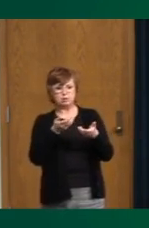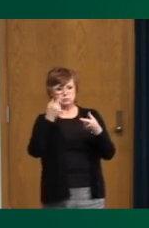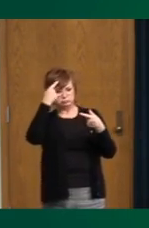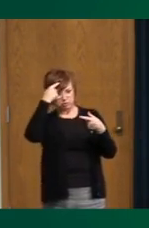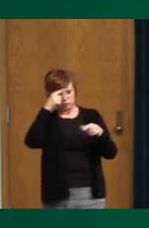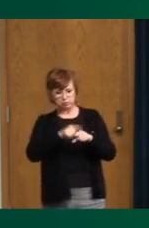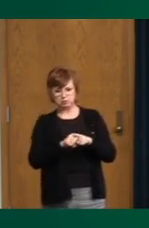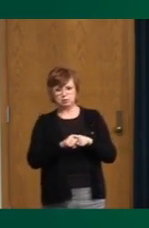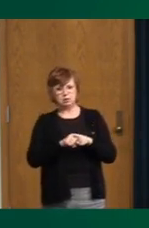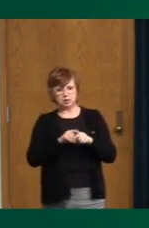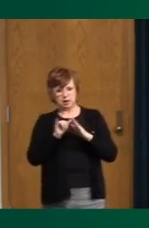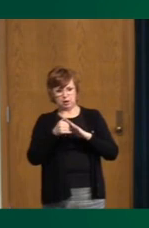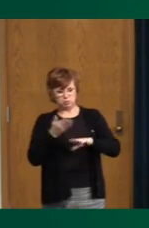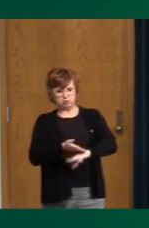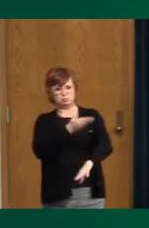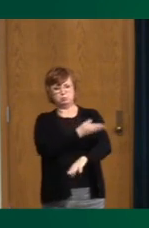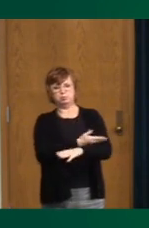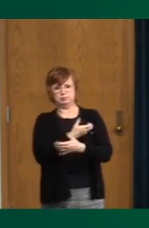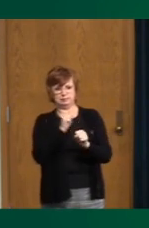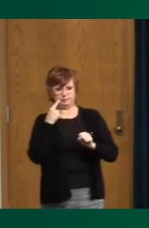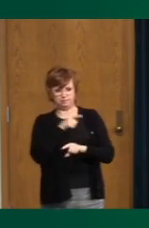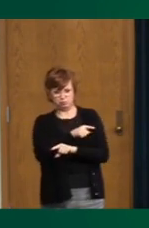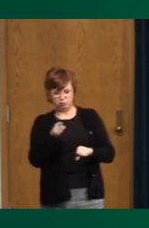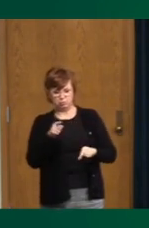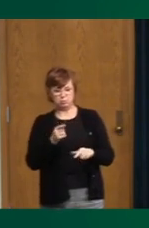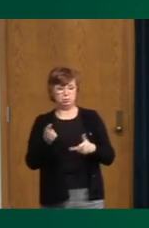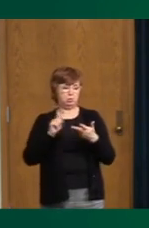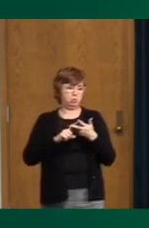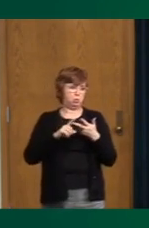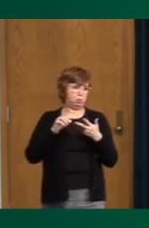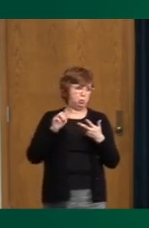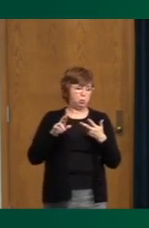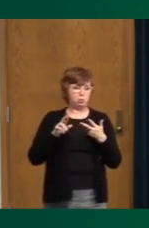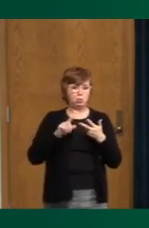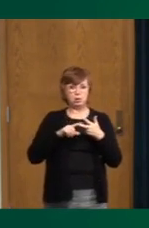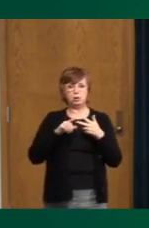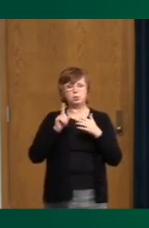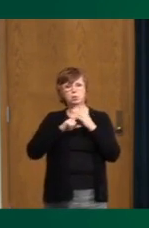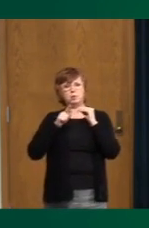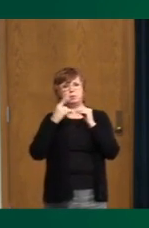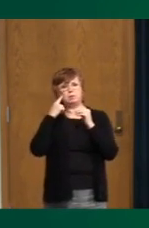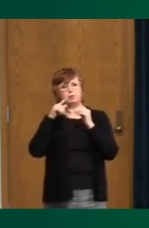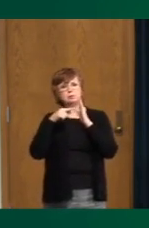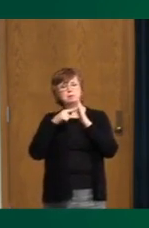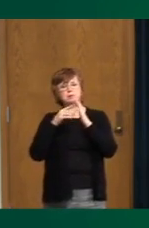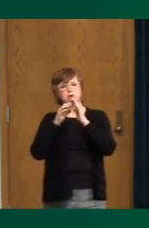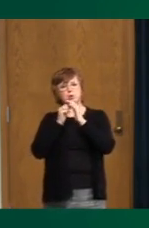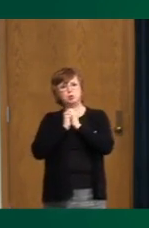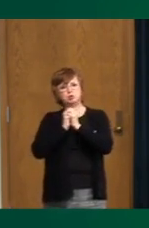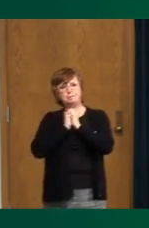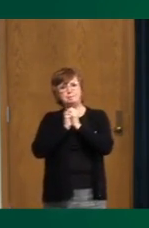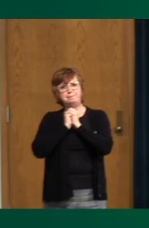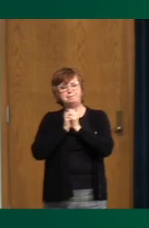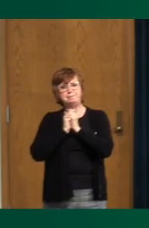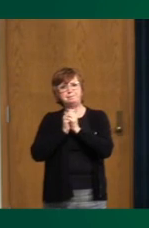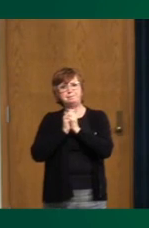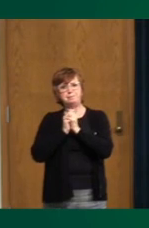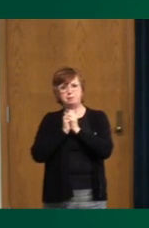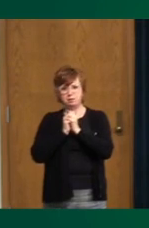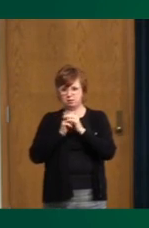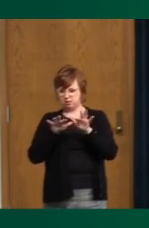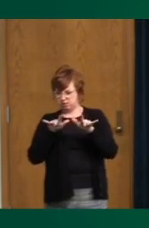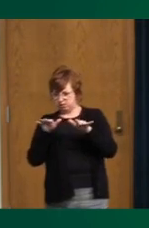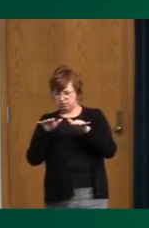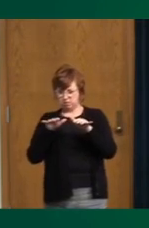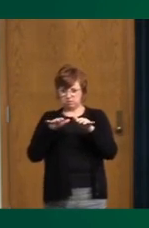in an even more safe manner than we have. Is there an opportunity when it comes to our worship services to to